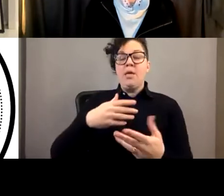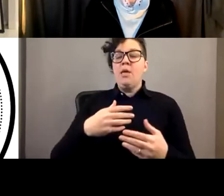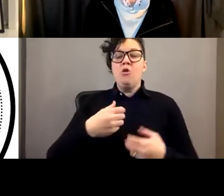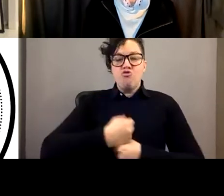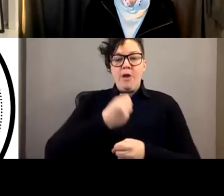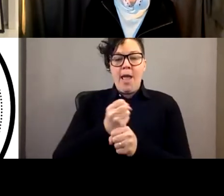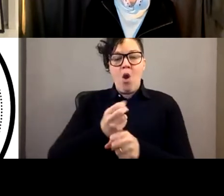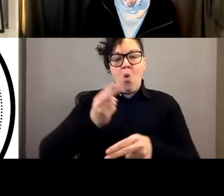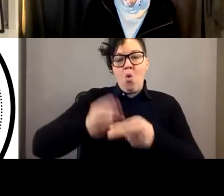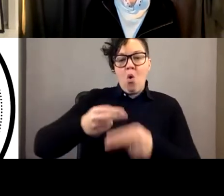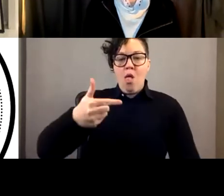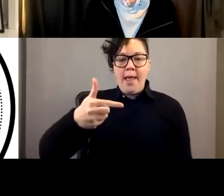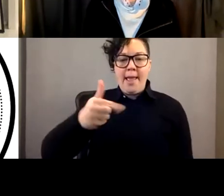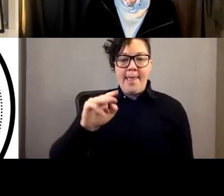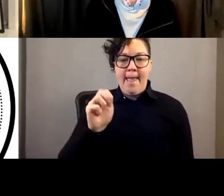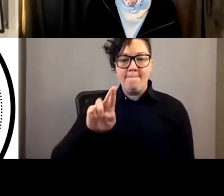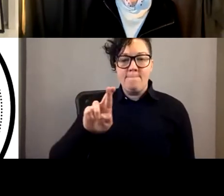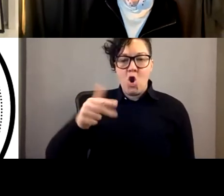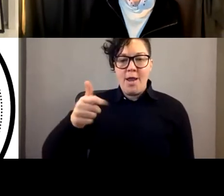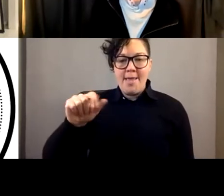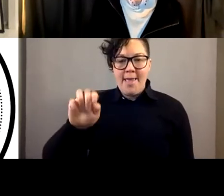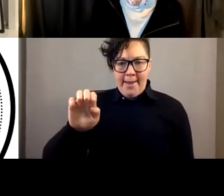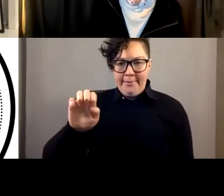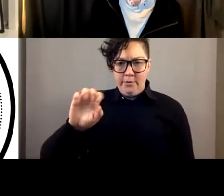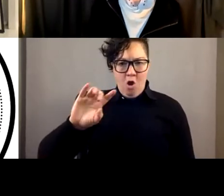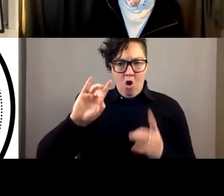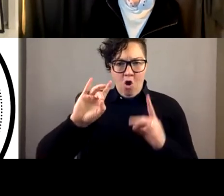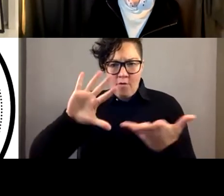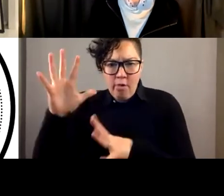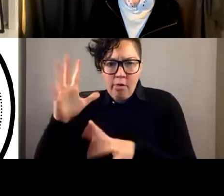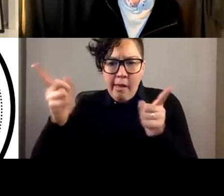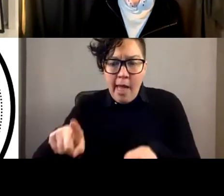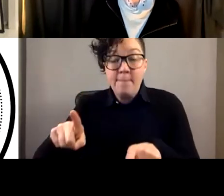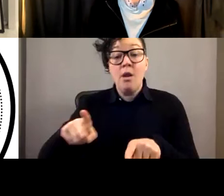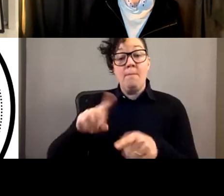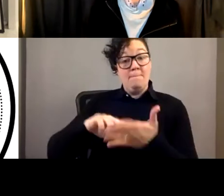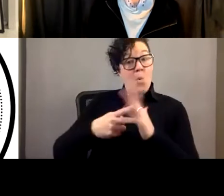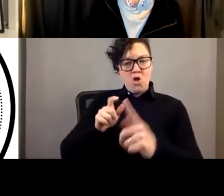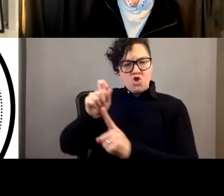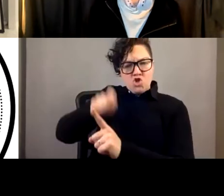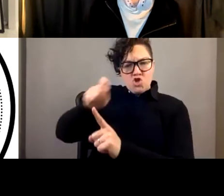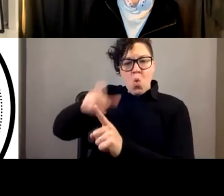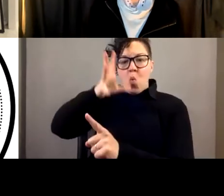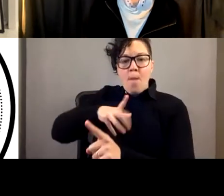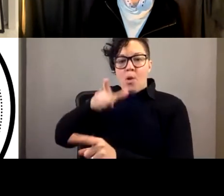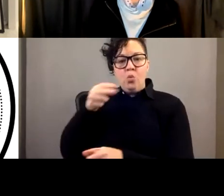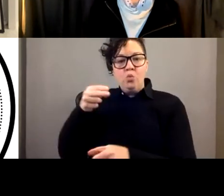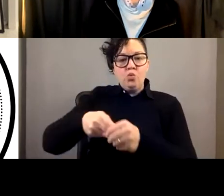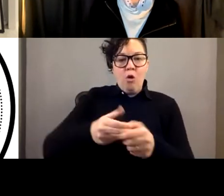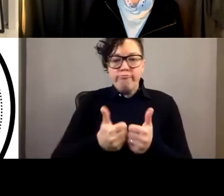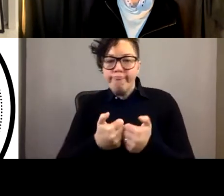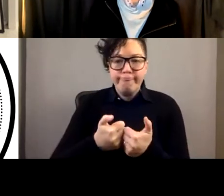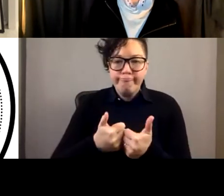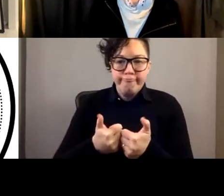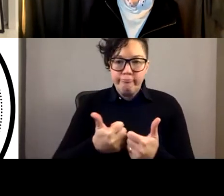an online movement of targeted violence and harassment against women in the gaming industry. To make a long story very short, a group